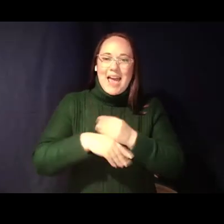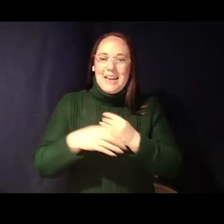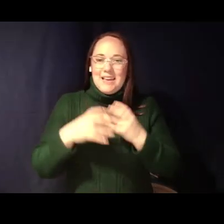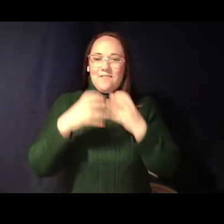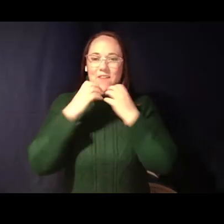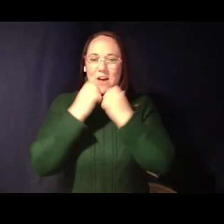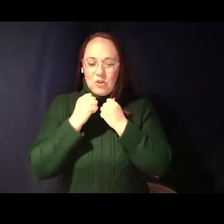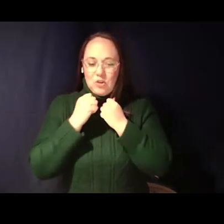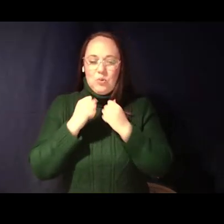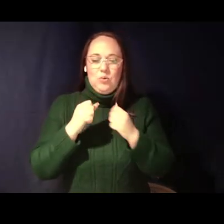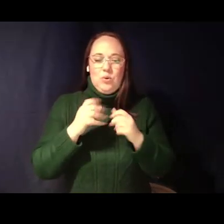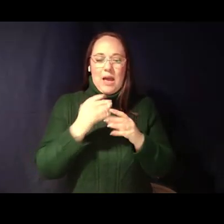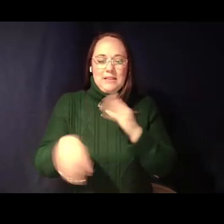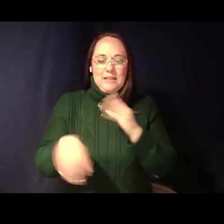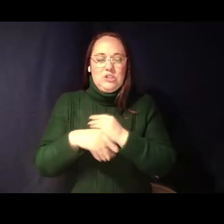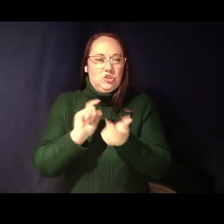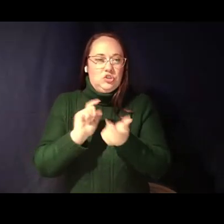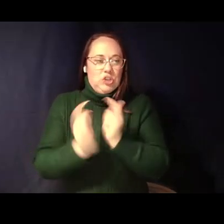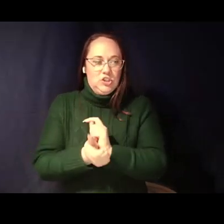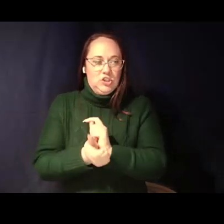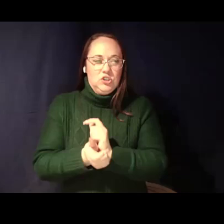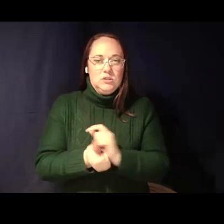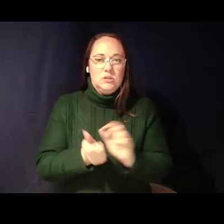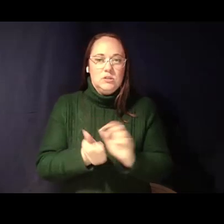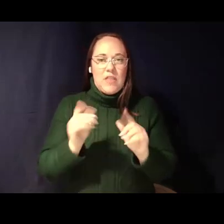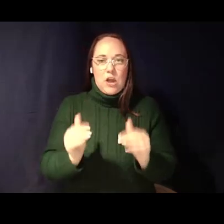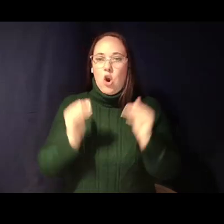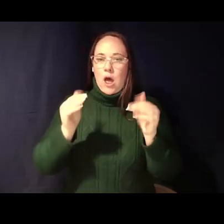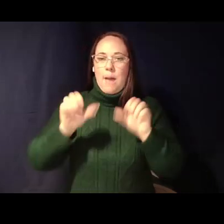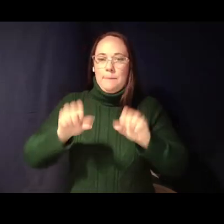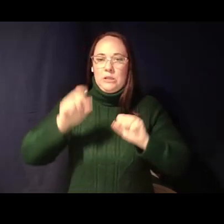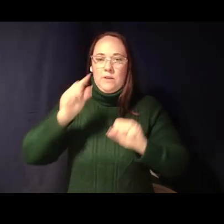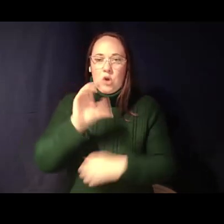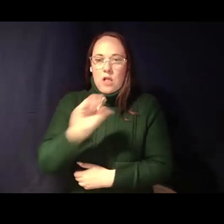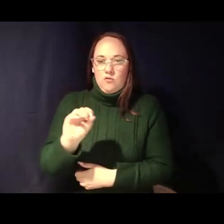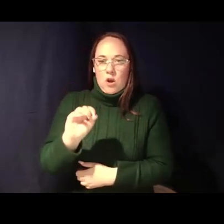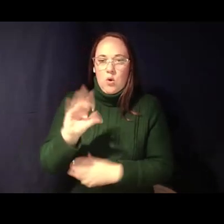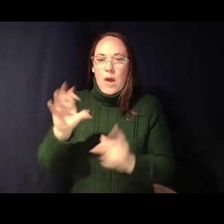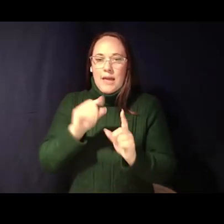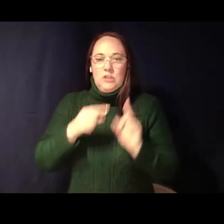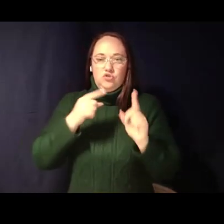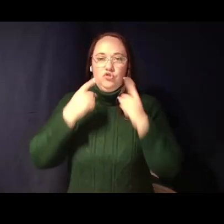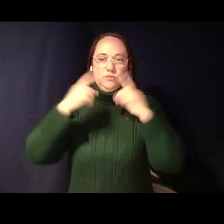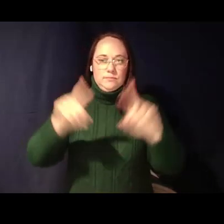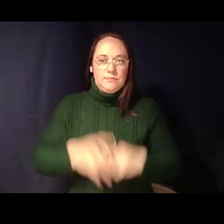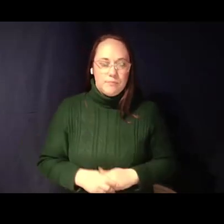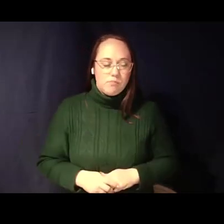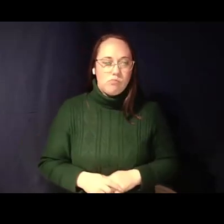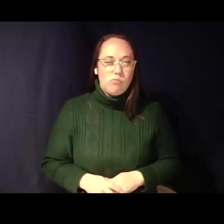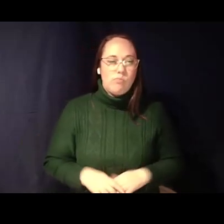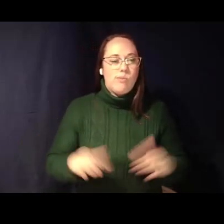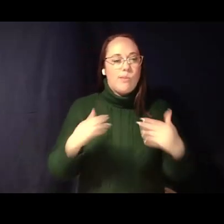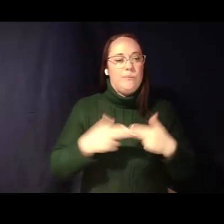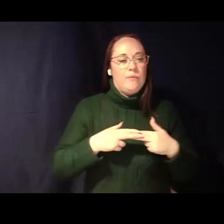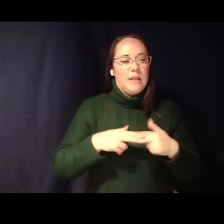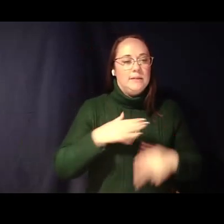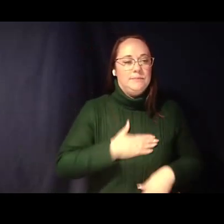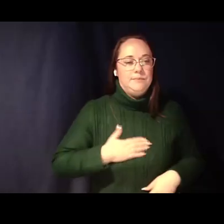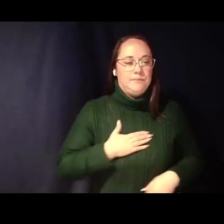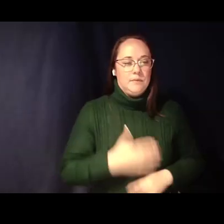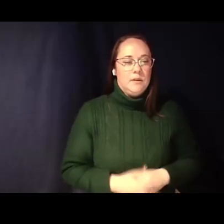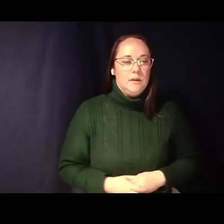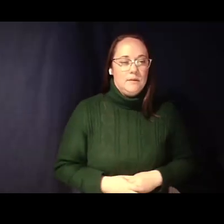changes that are high potential for Colorado in achieving its goals. Let's go to the next slide, please.